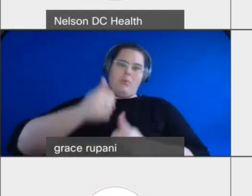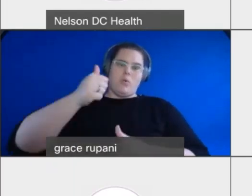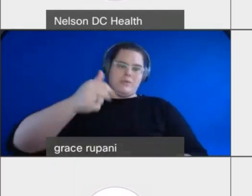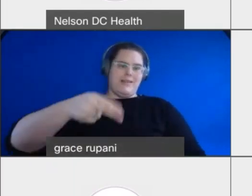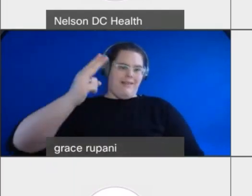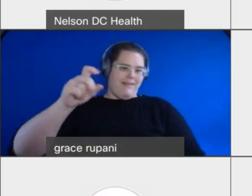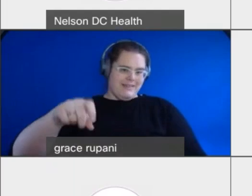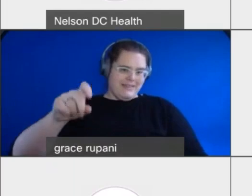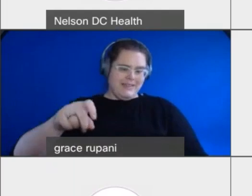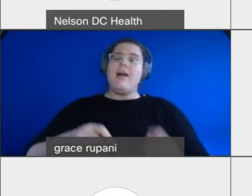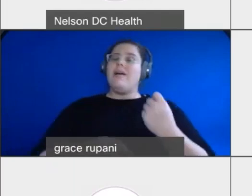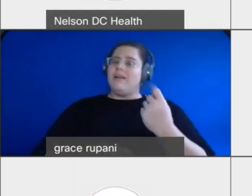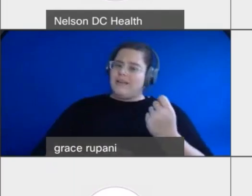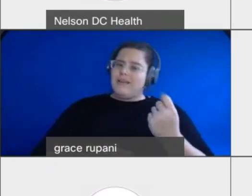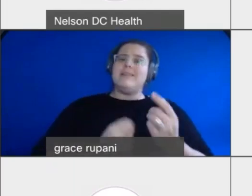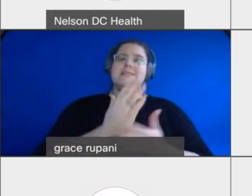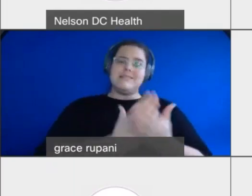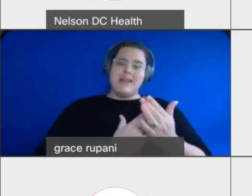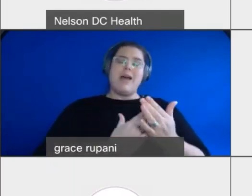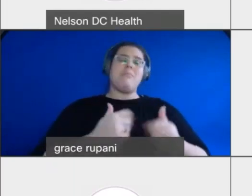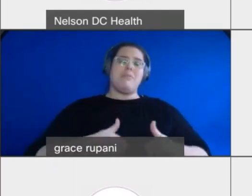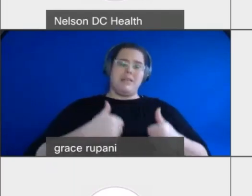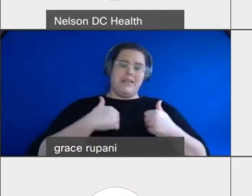as serious underlying conditions,